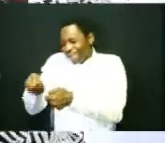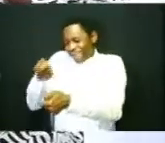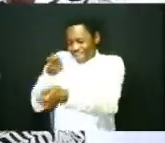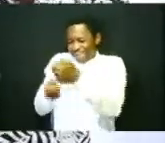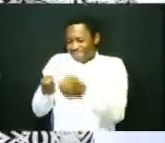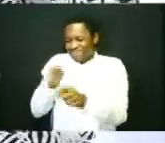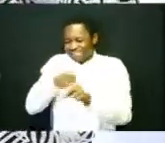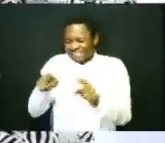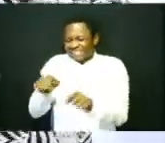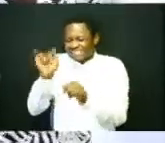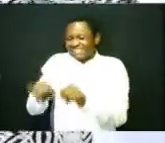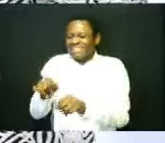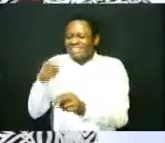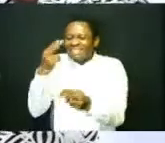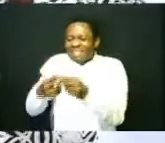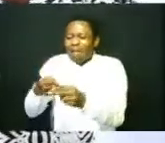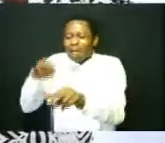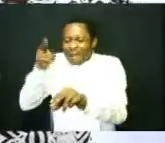continue.